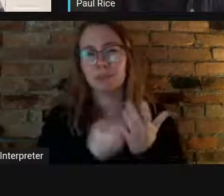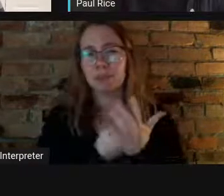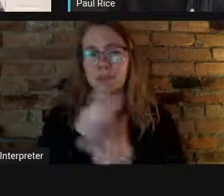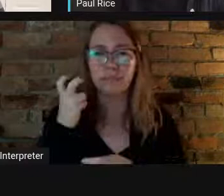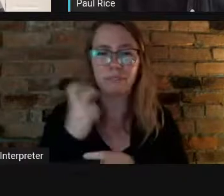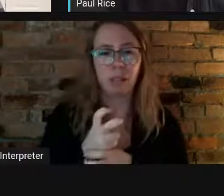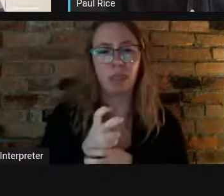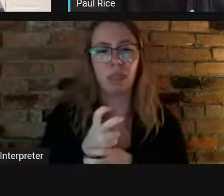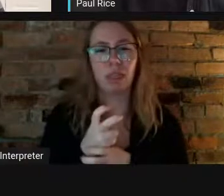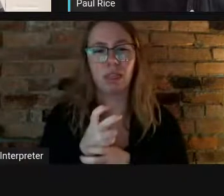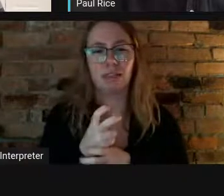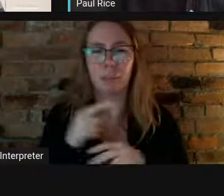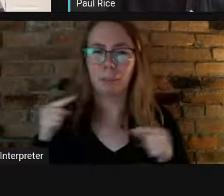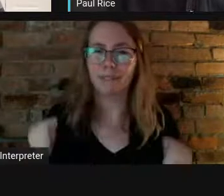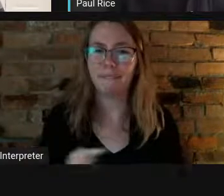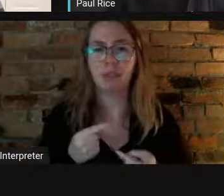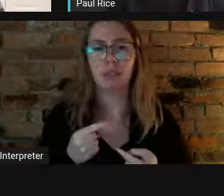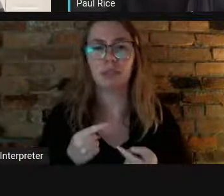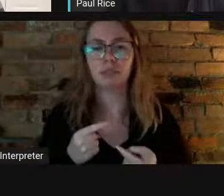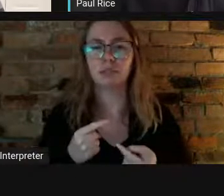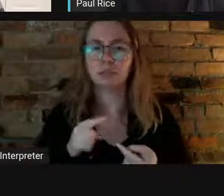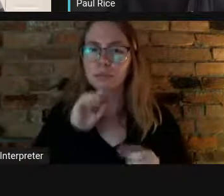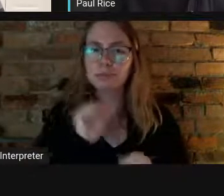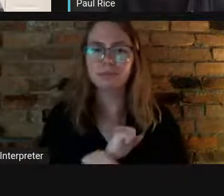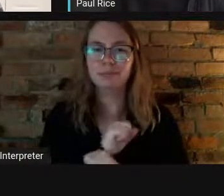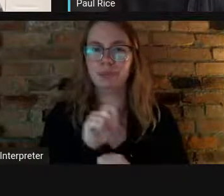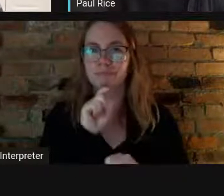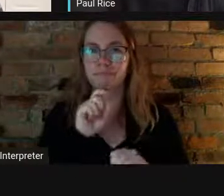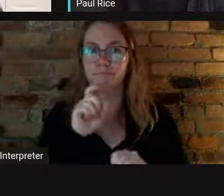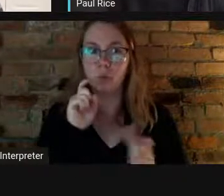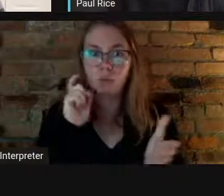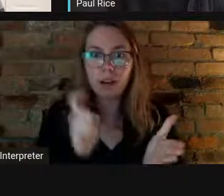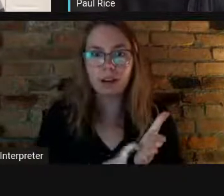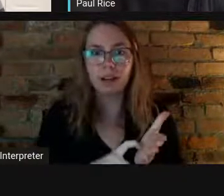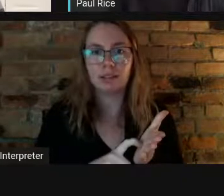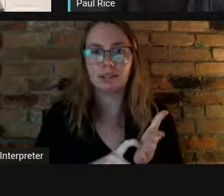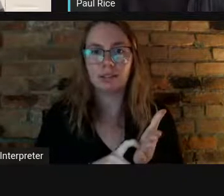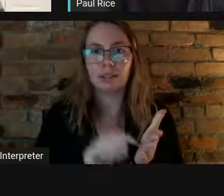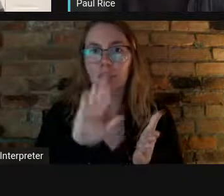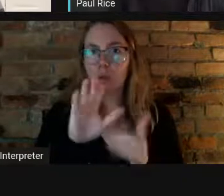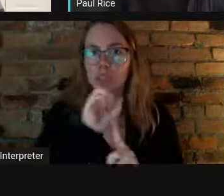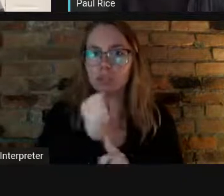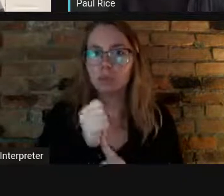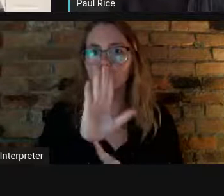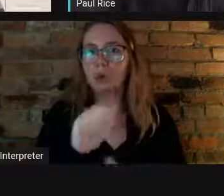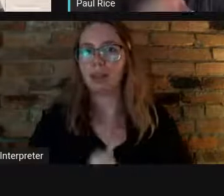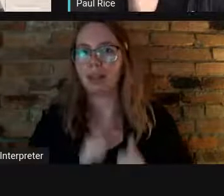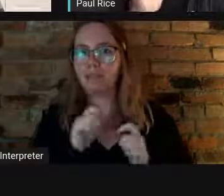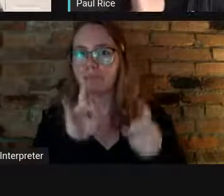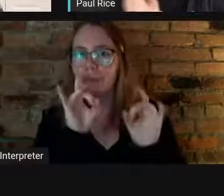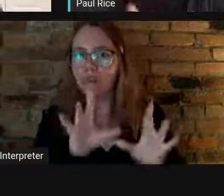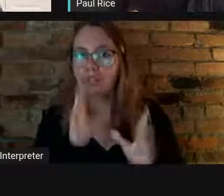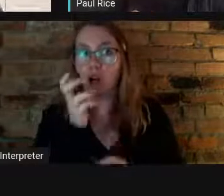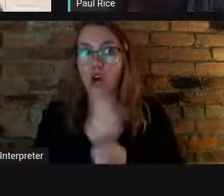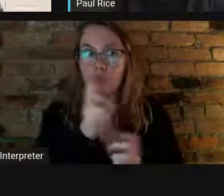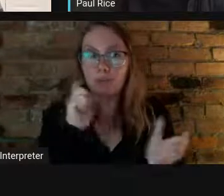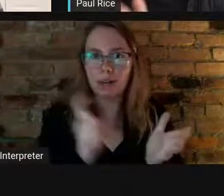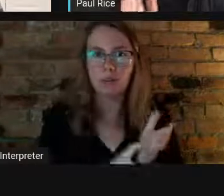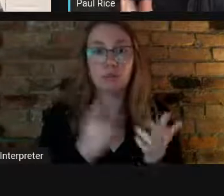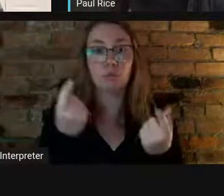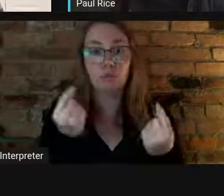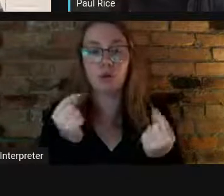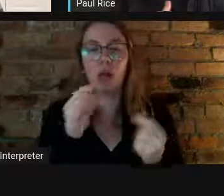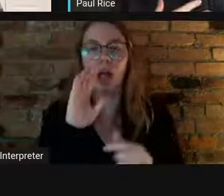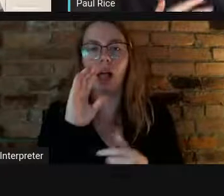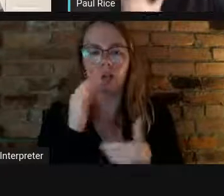painful to really recognize just how bad your life or a situation around you truly is. So you keep your head down and